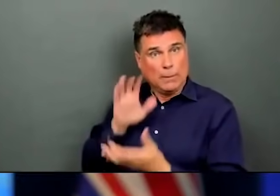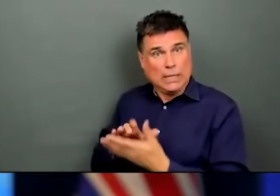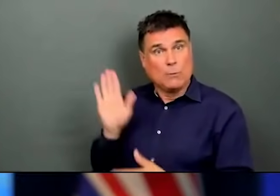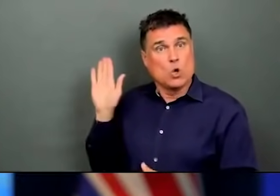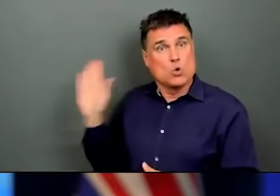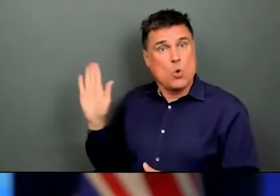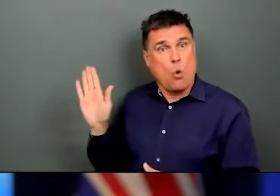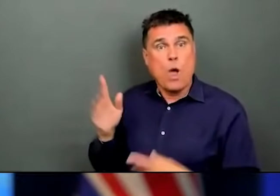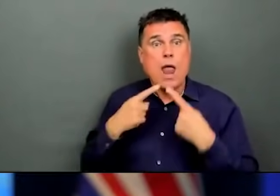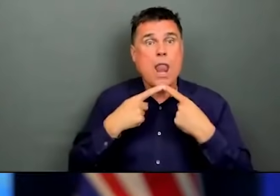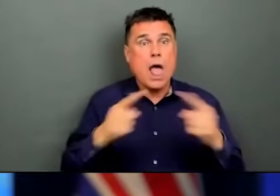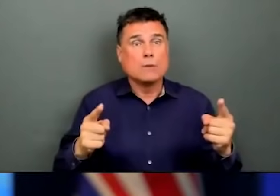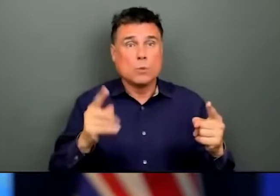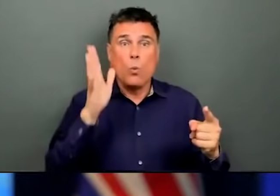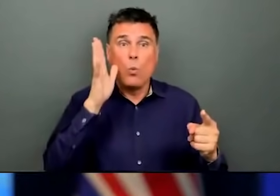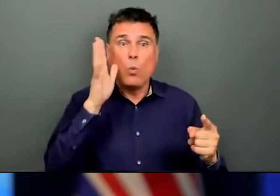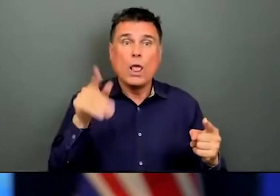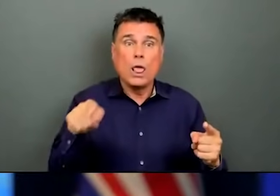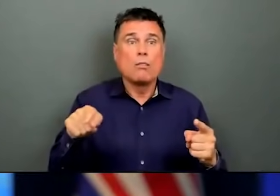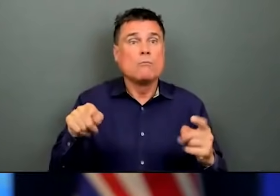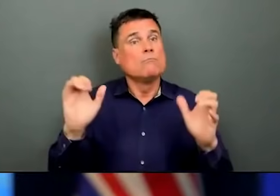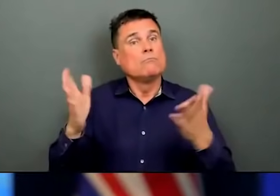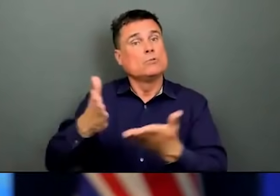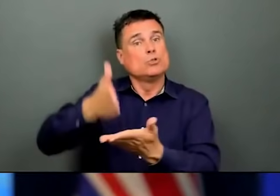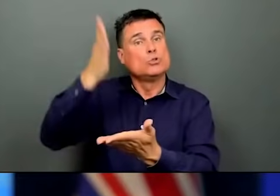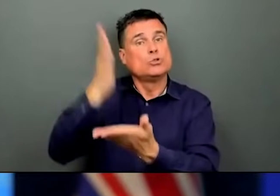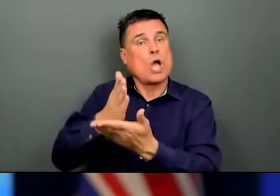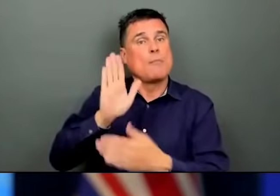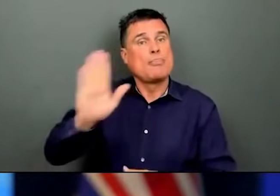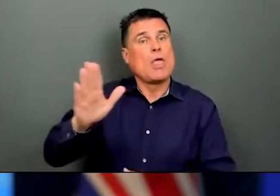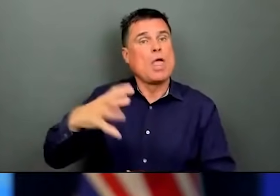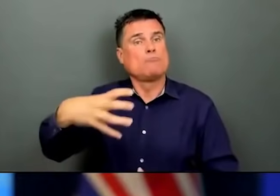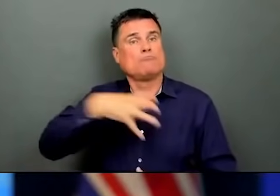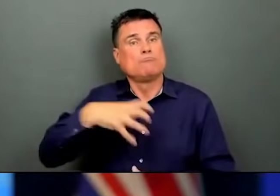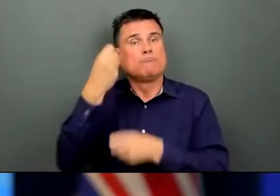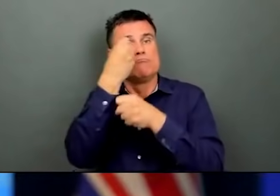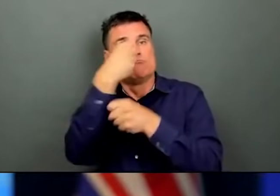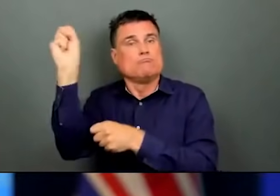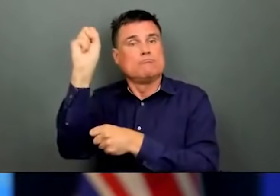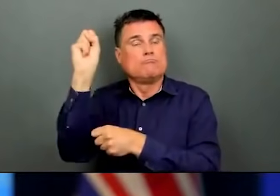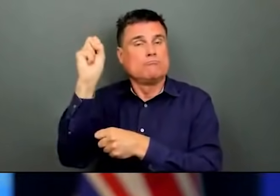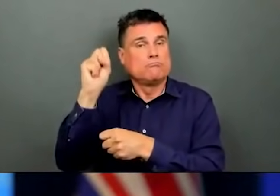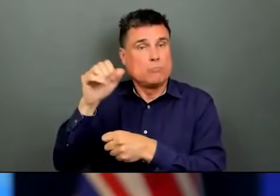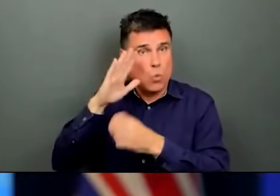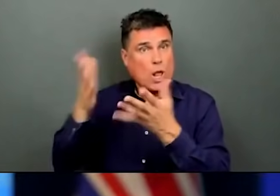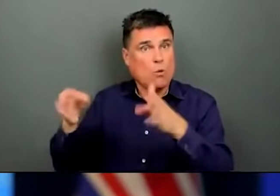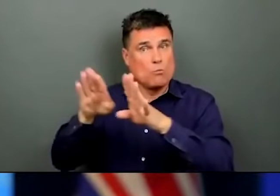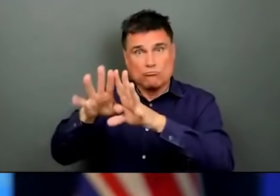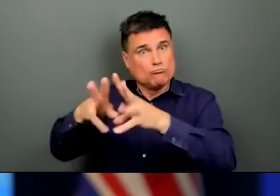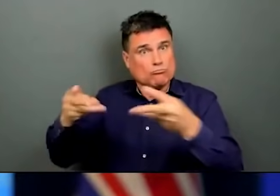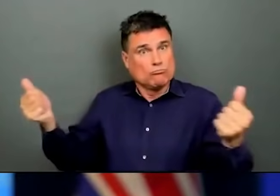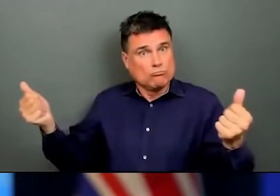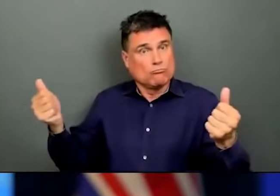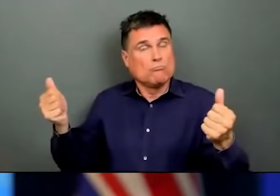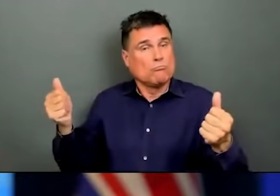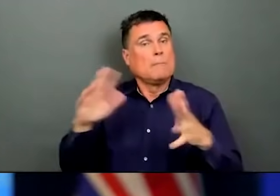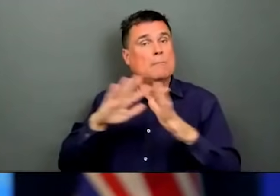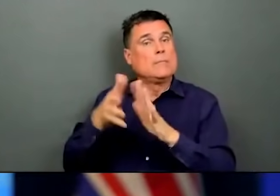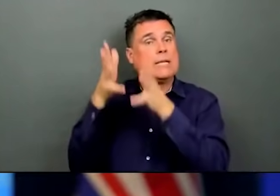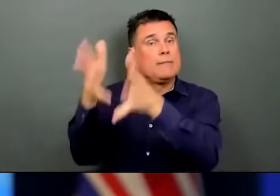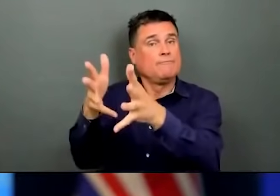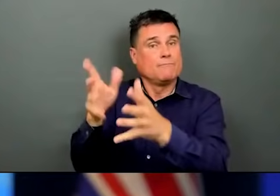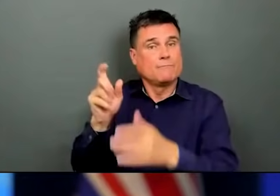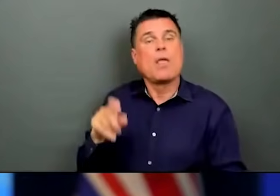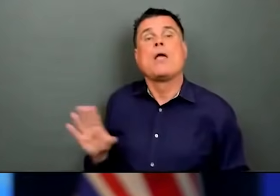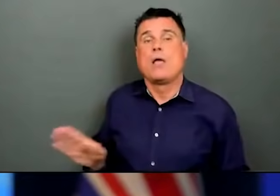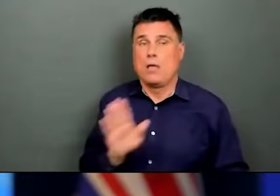overnight. I know that people have been passionate about forests for as long as I've been walking on this earth, and I've been in southern Vancouver Island for most